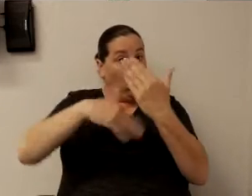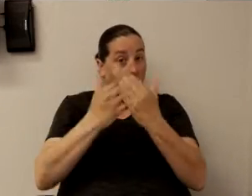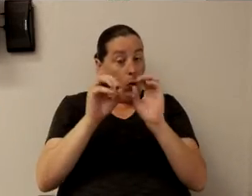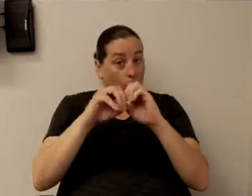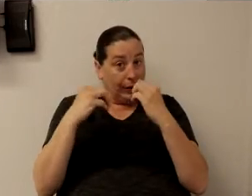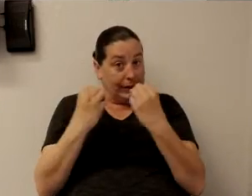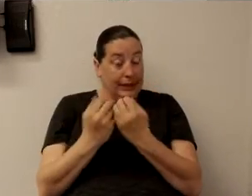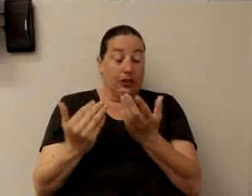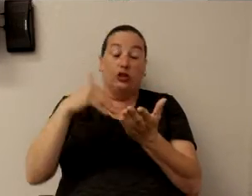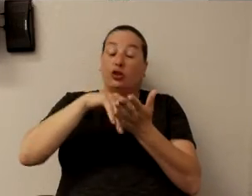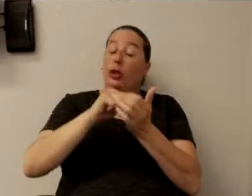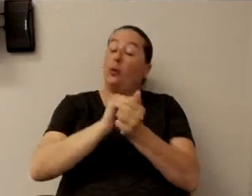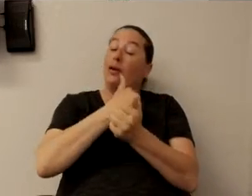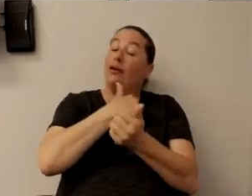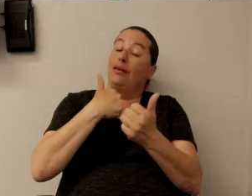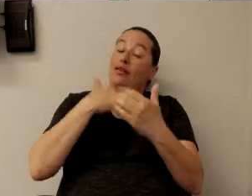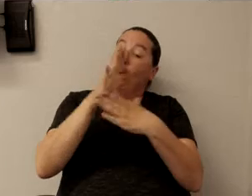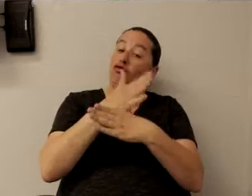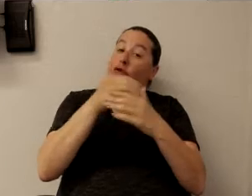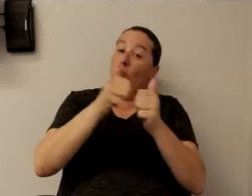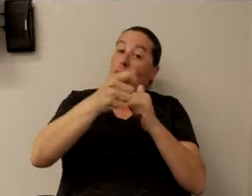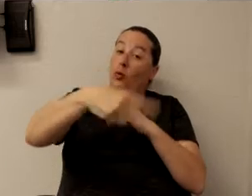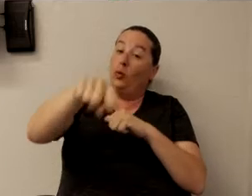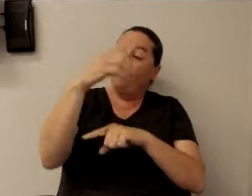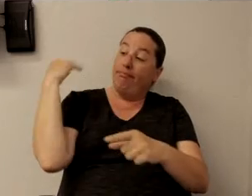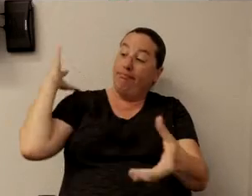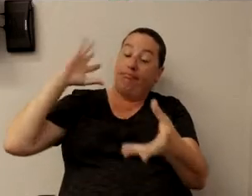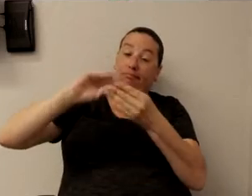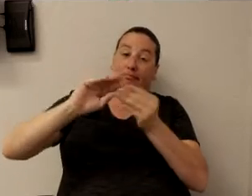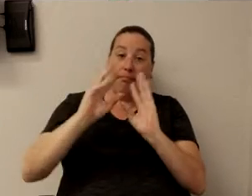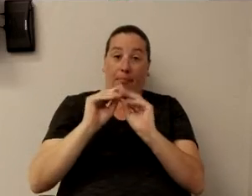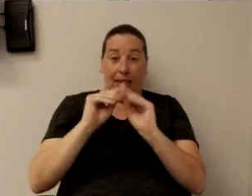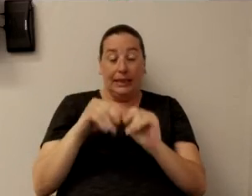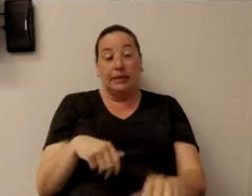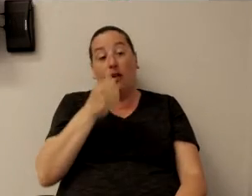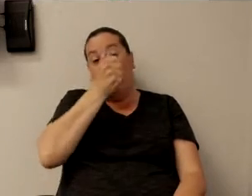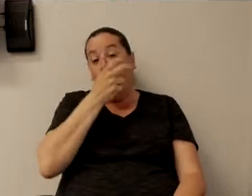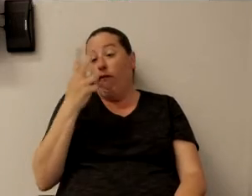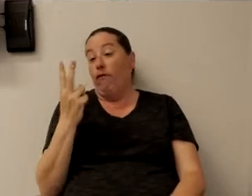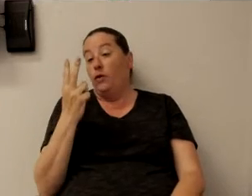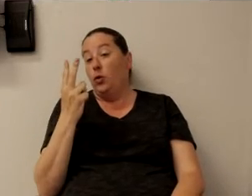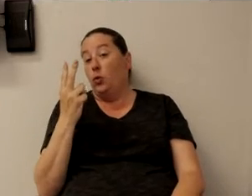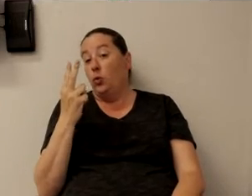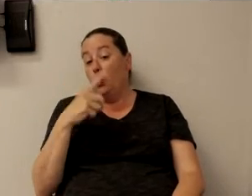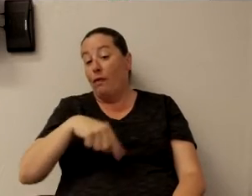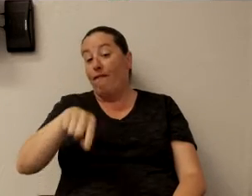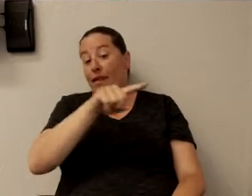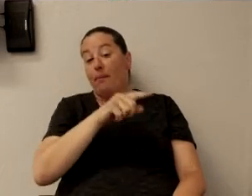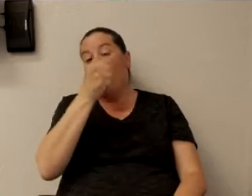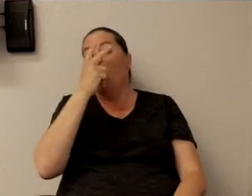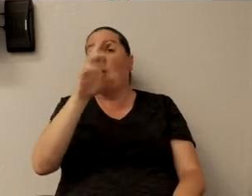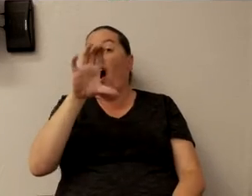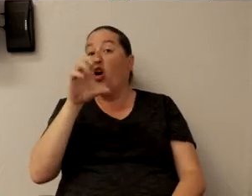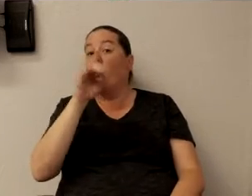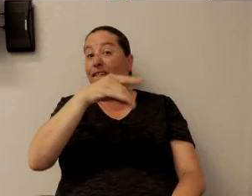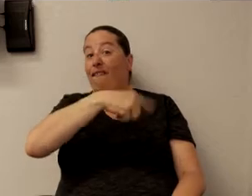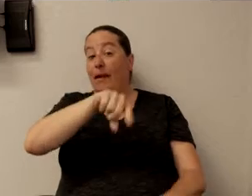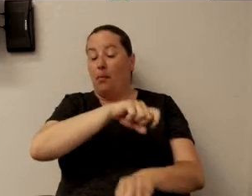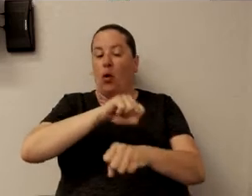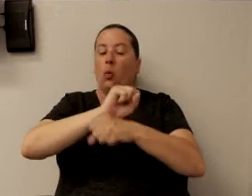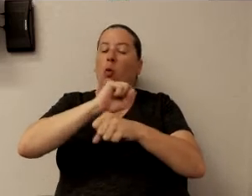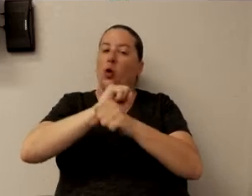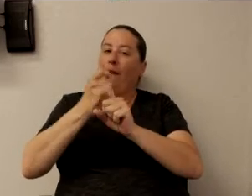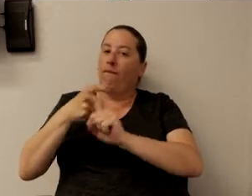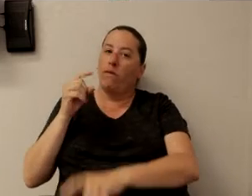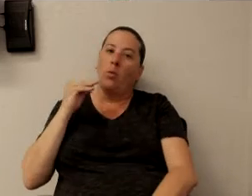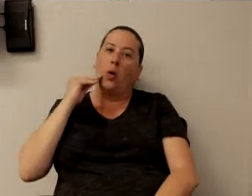shared with you in past meetings, a few hundred of them are working from home right now, those that really did